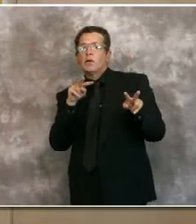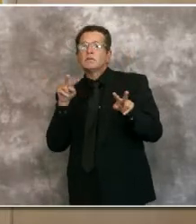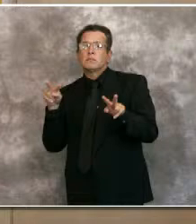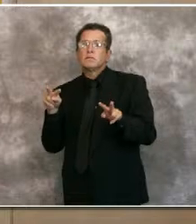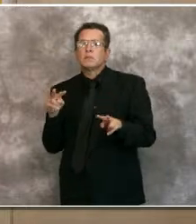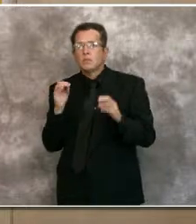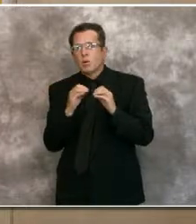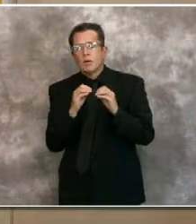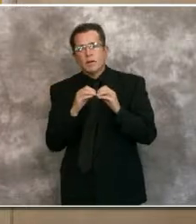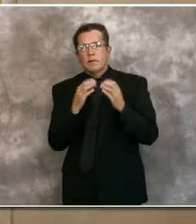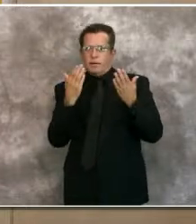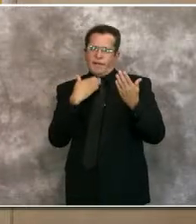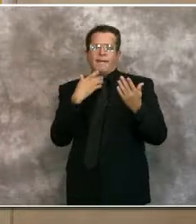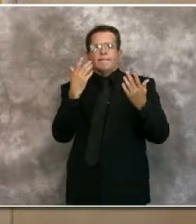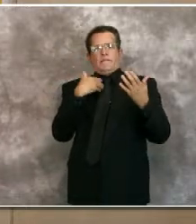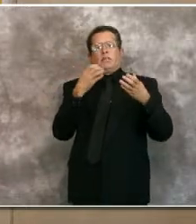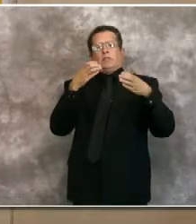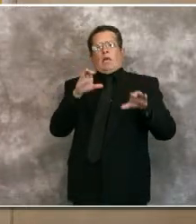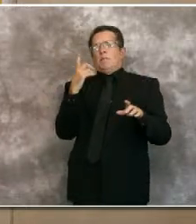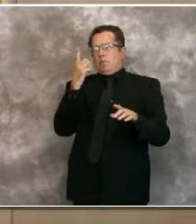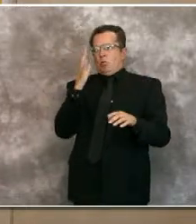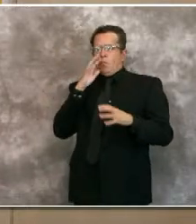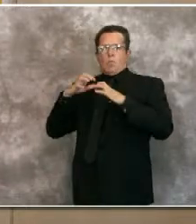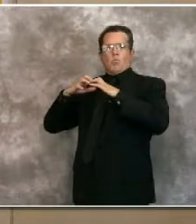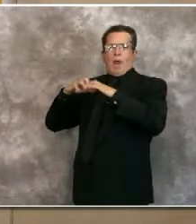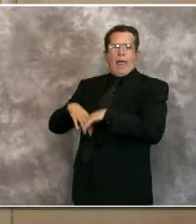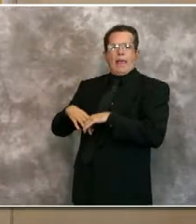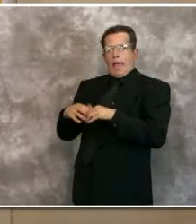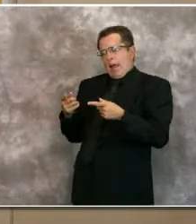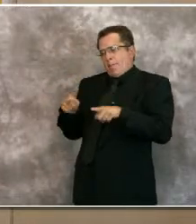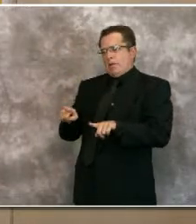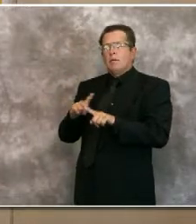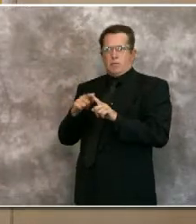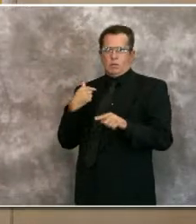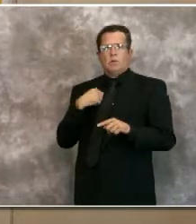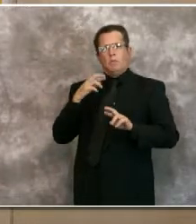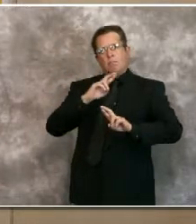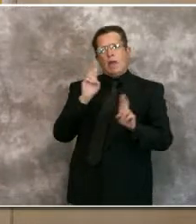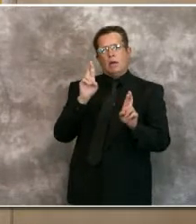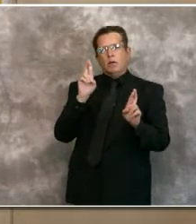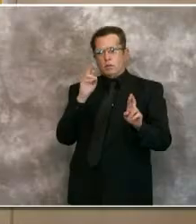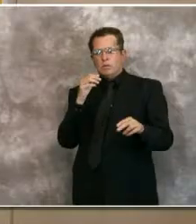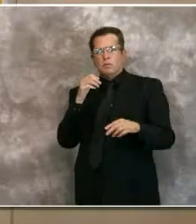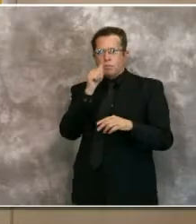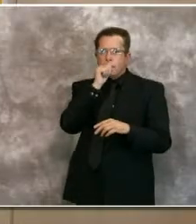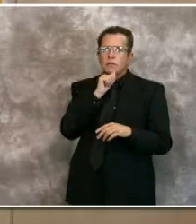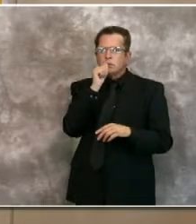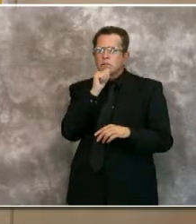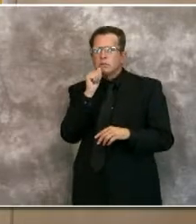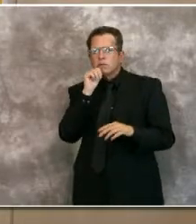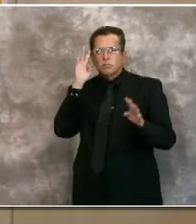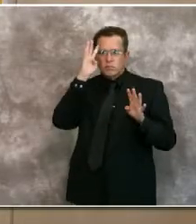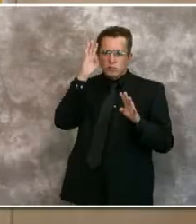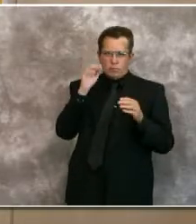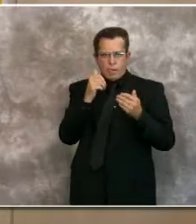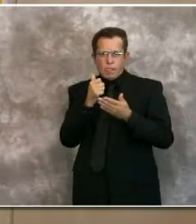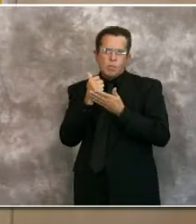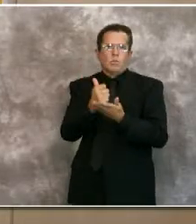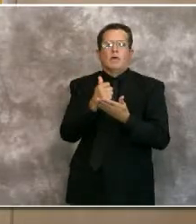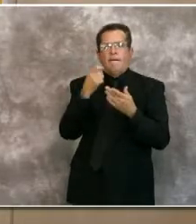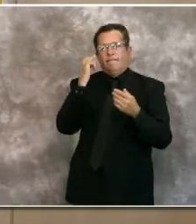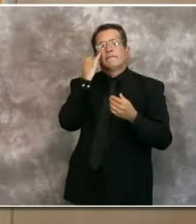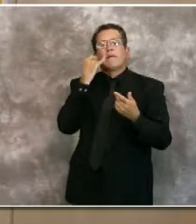there's always the chance that something will happen. And so we just have to be prepared and adjust and be flexible when these glitches